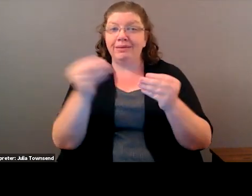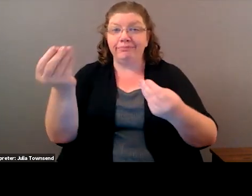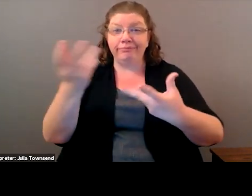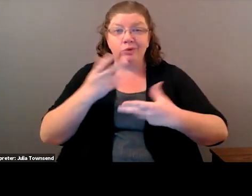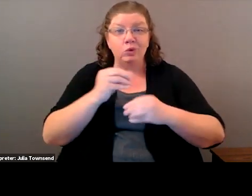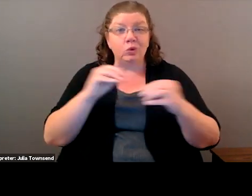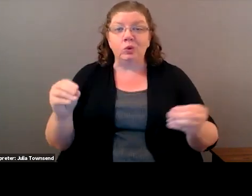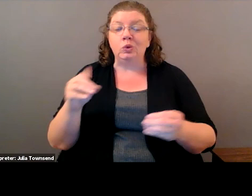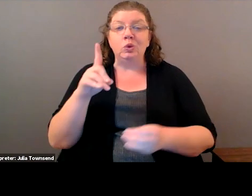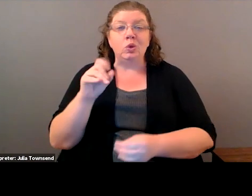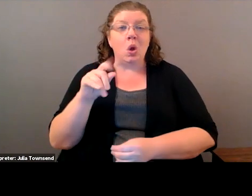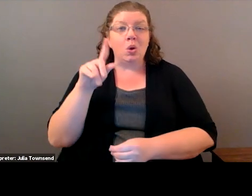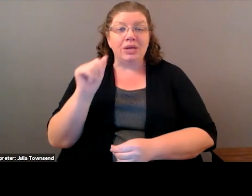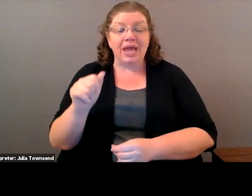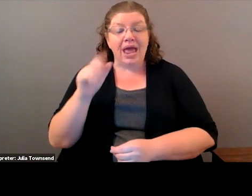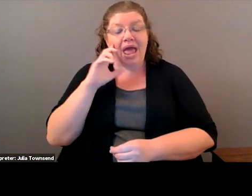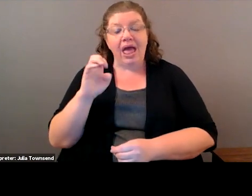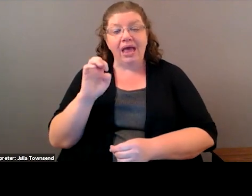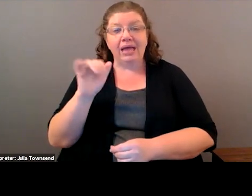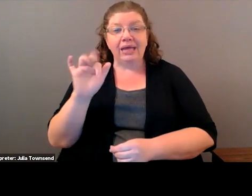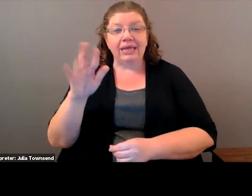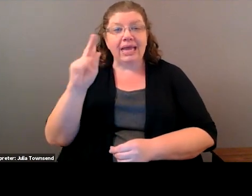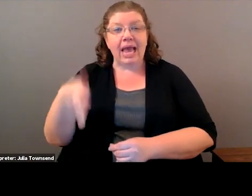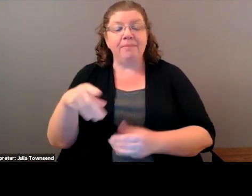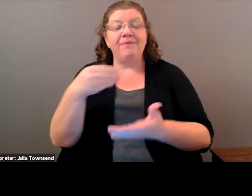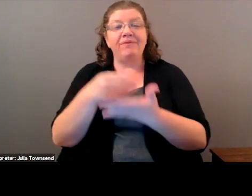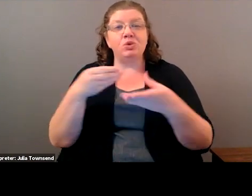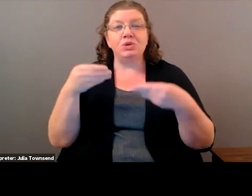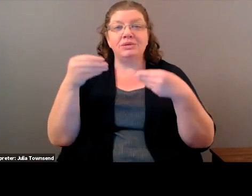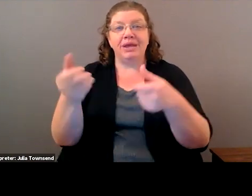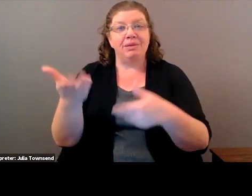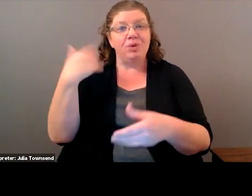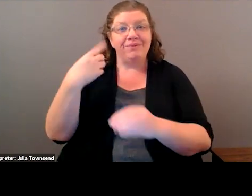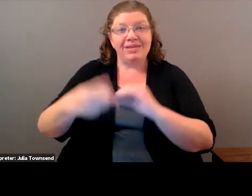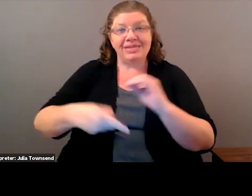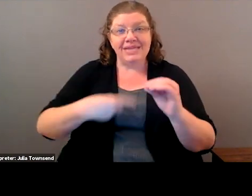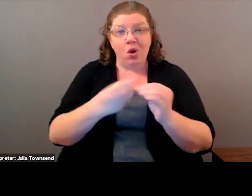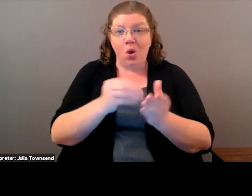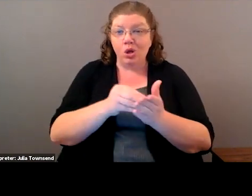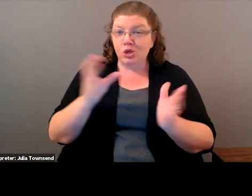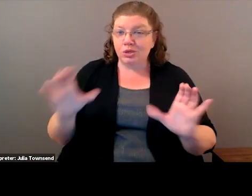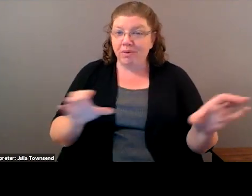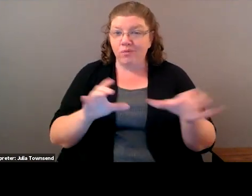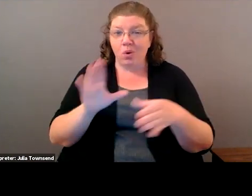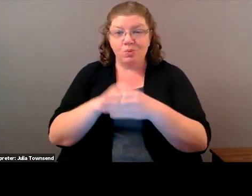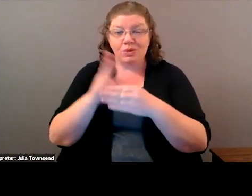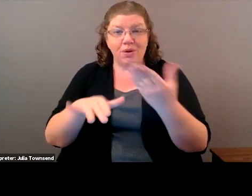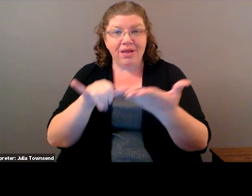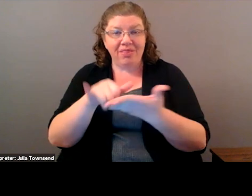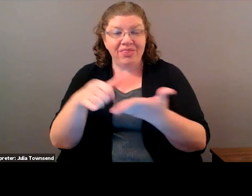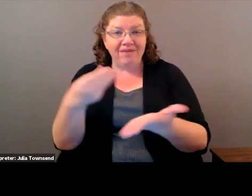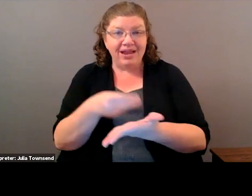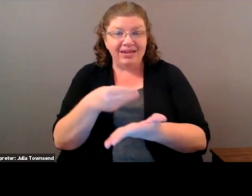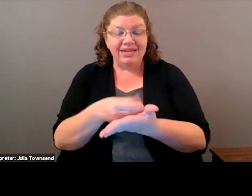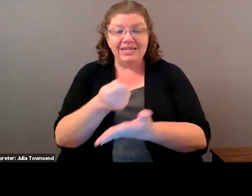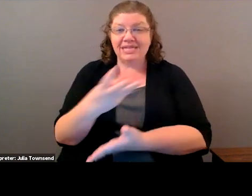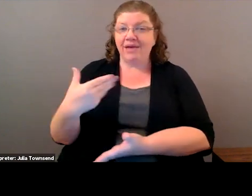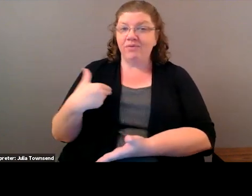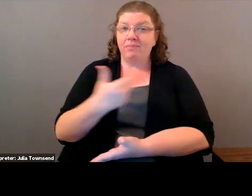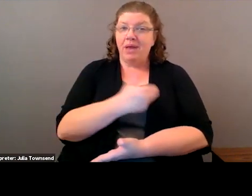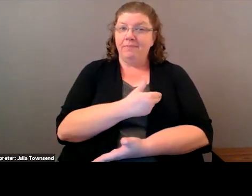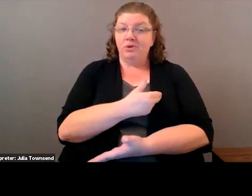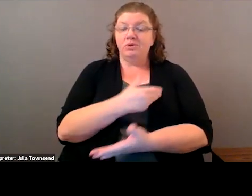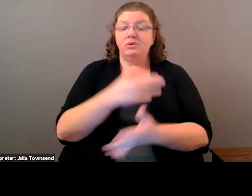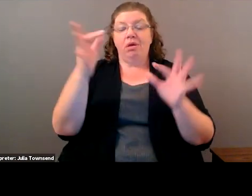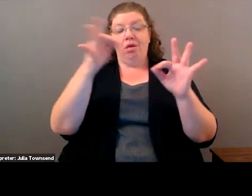LCAP funds have been spent in the previous cycle or how the students had performed as a result of that funding. Several members pointed out funding